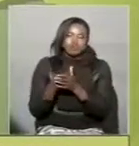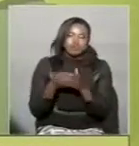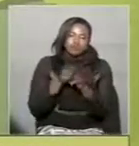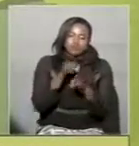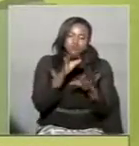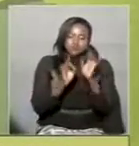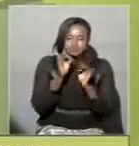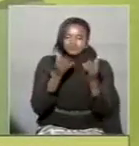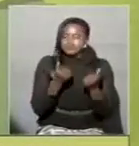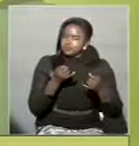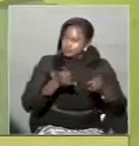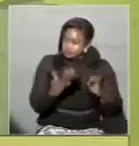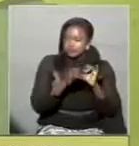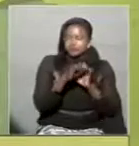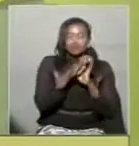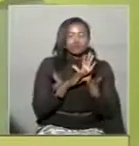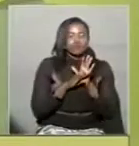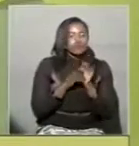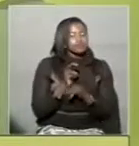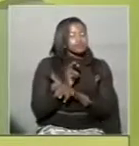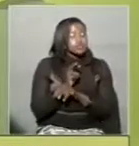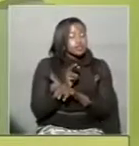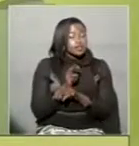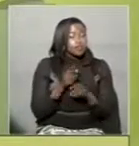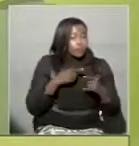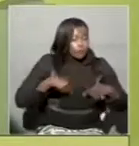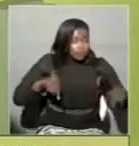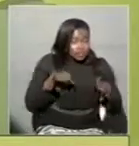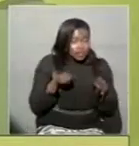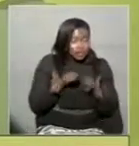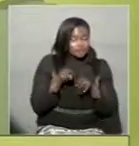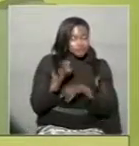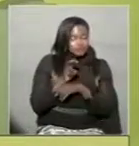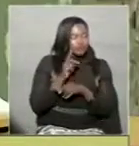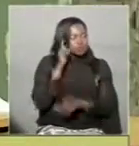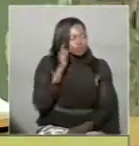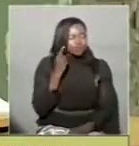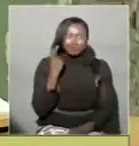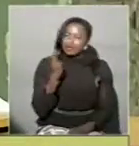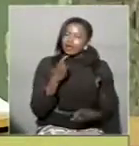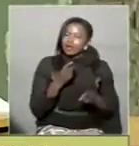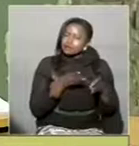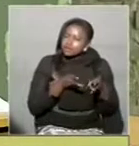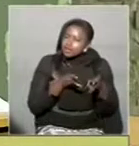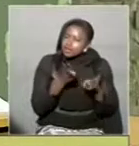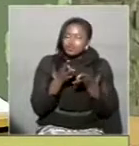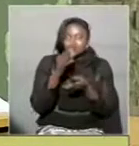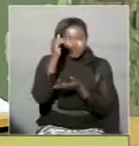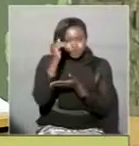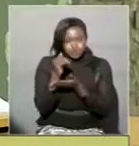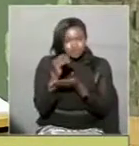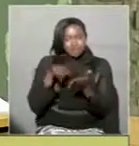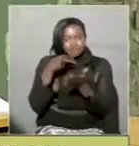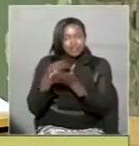have been implementing that program. Now for us as inspectorate, we thought one of the ways of reducing on what you've talked